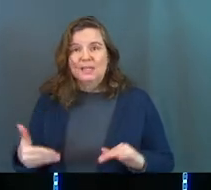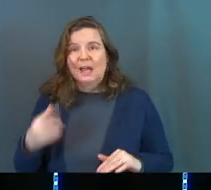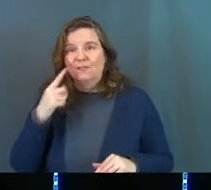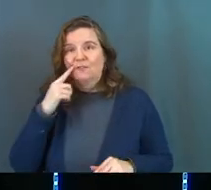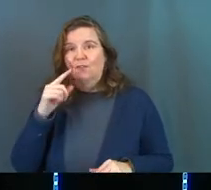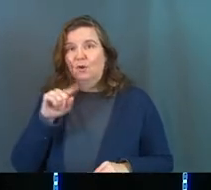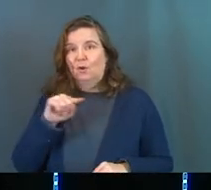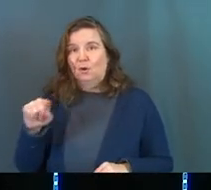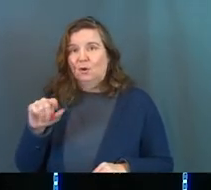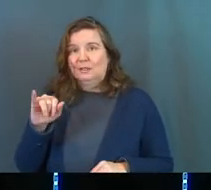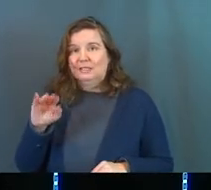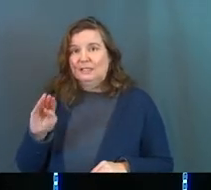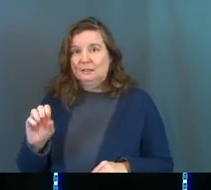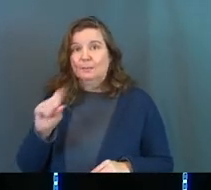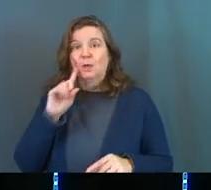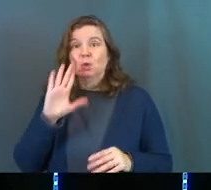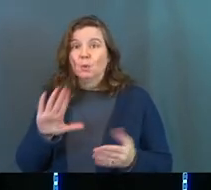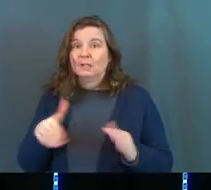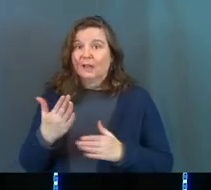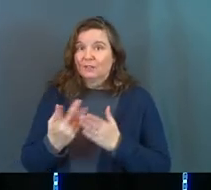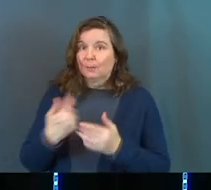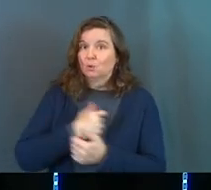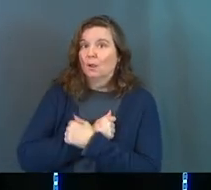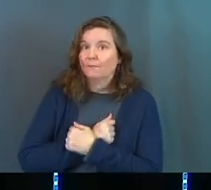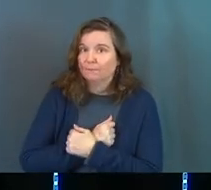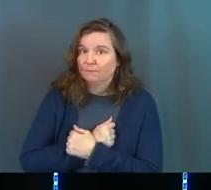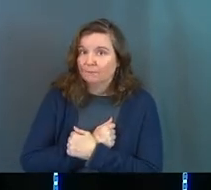ism, but you will die for someone you love.